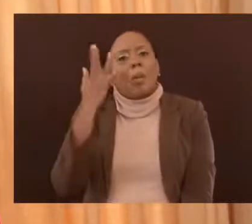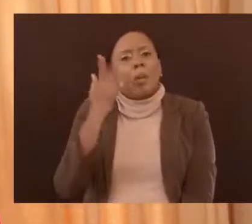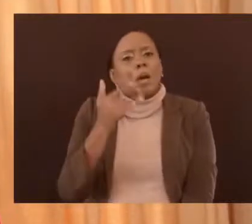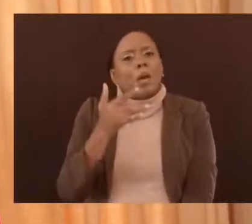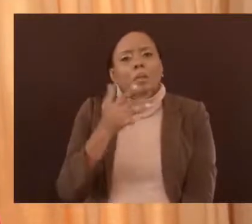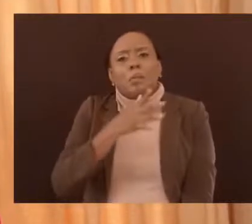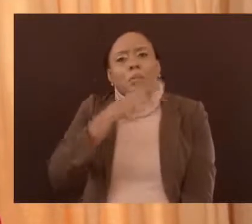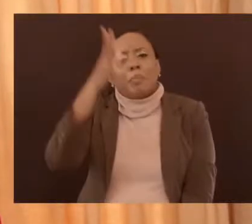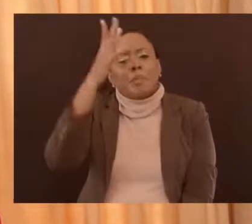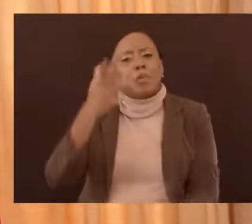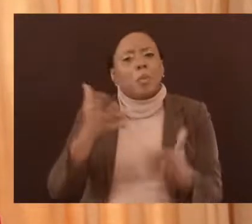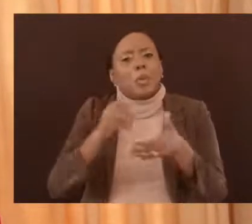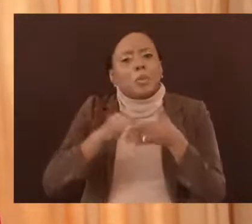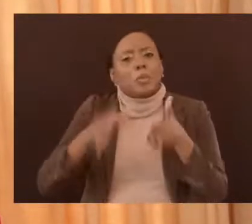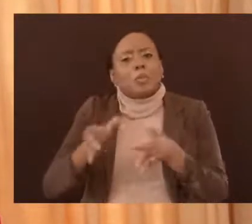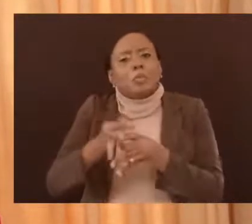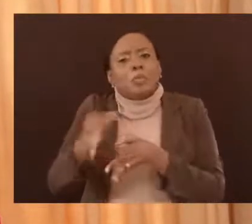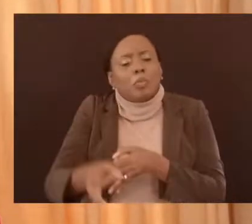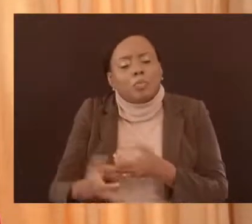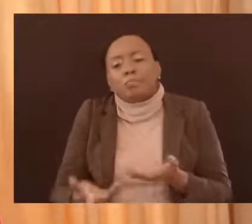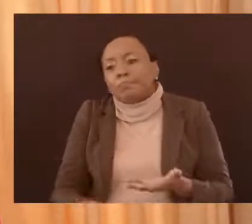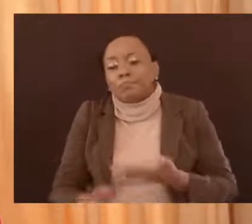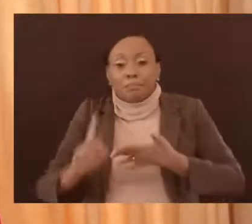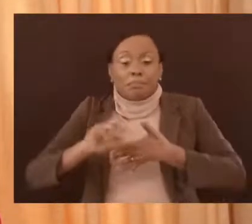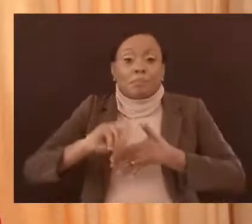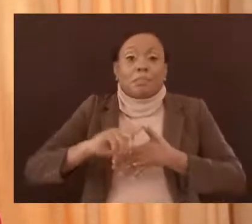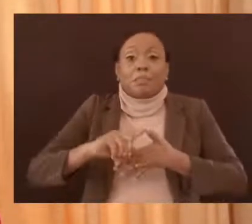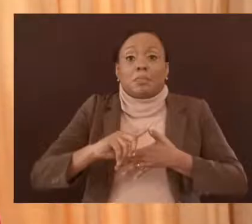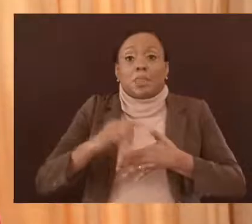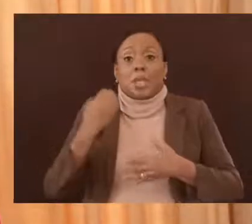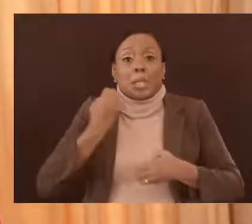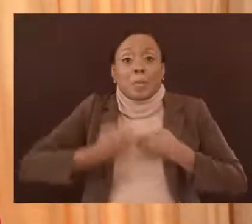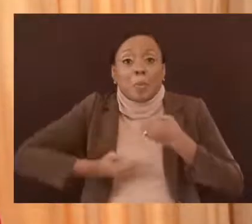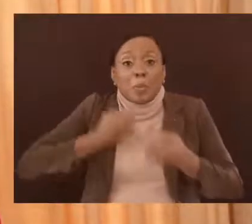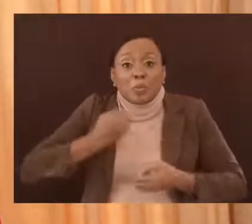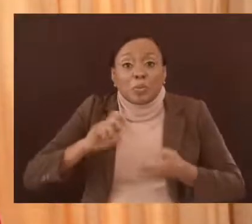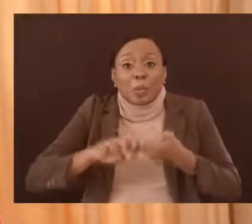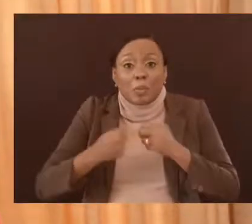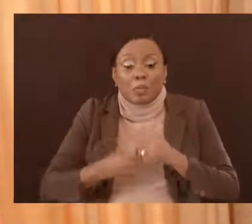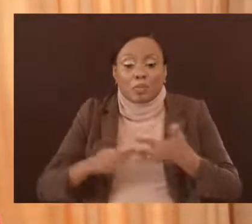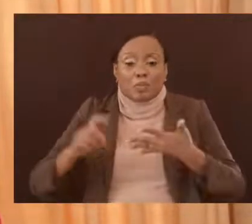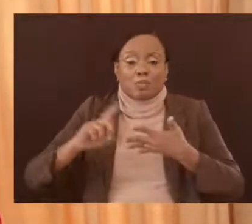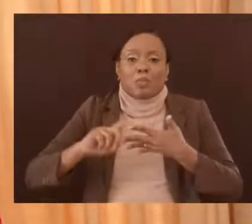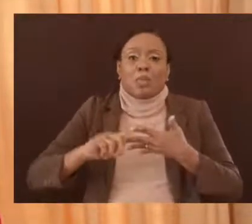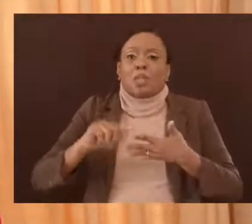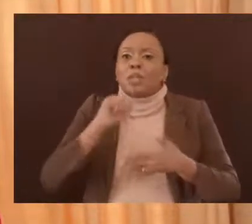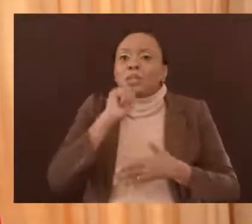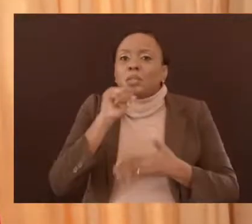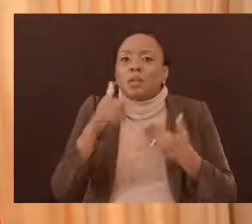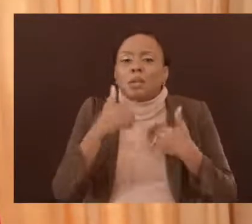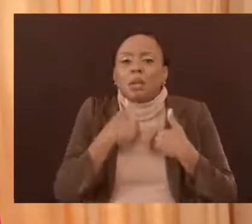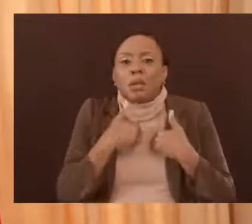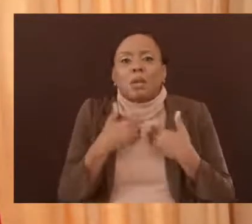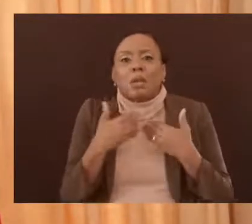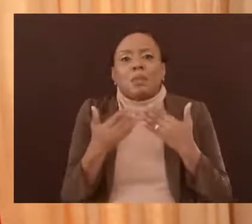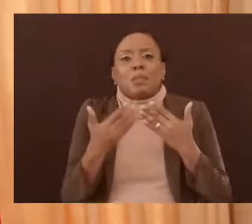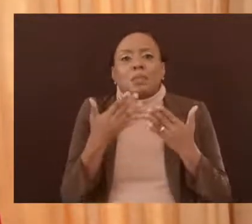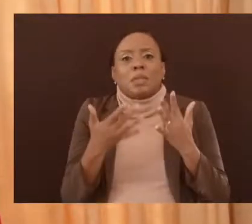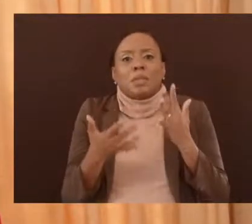issues. In some cases, the students didn't have access to a device, or there were only about 5 who indicated they didn't have